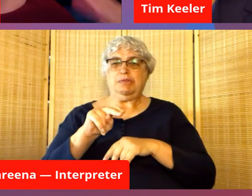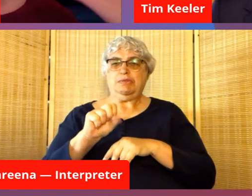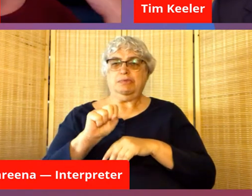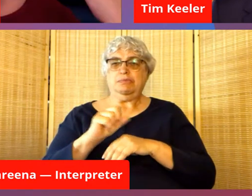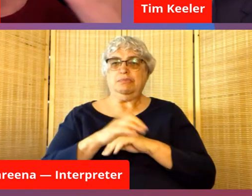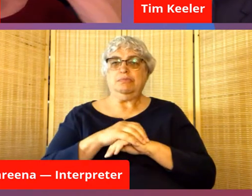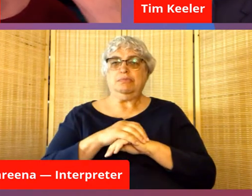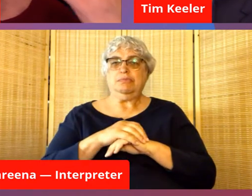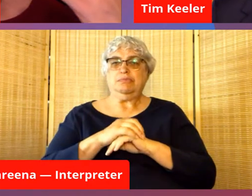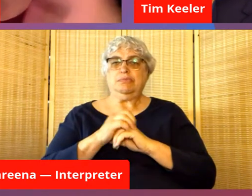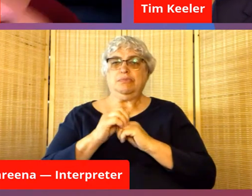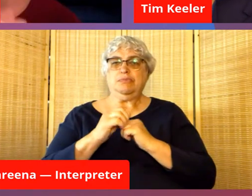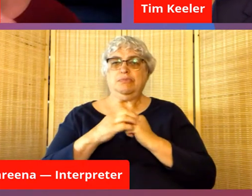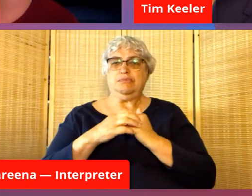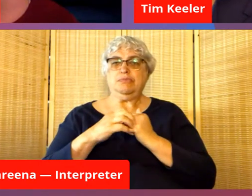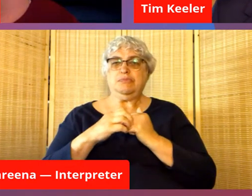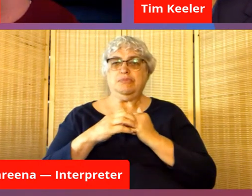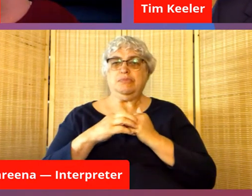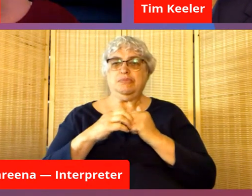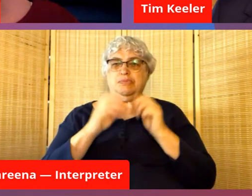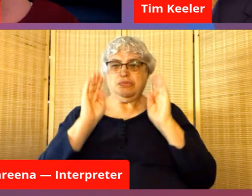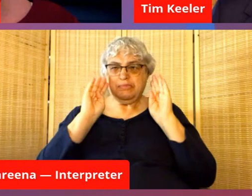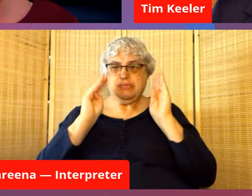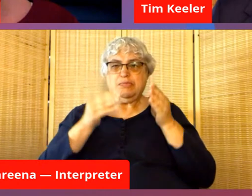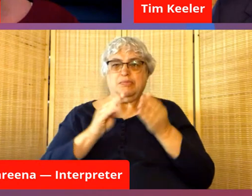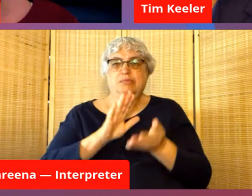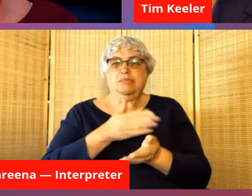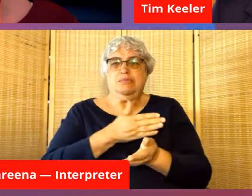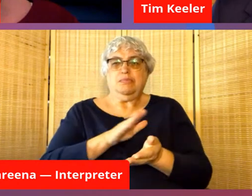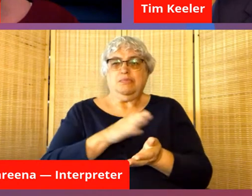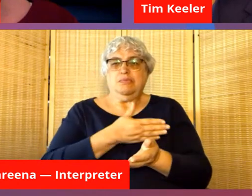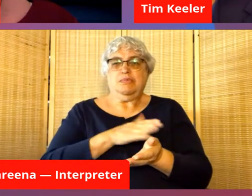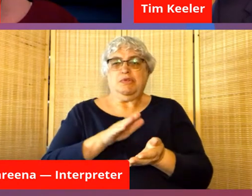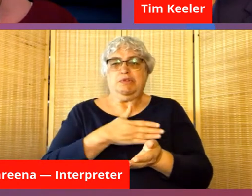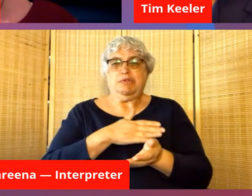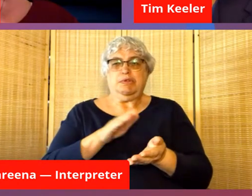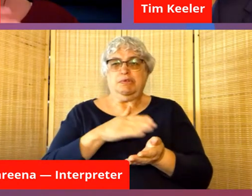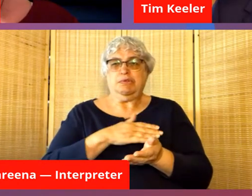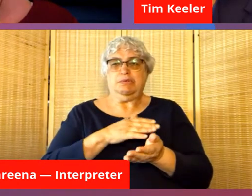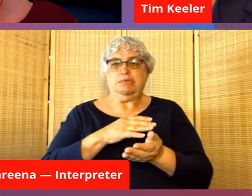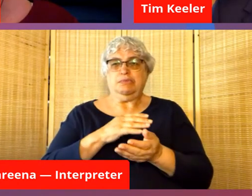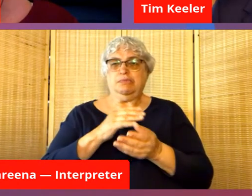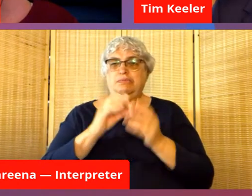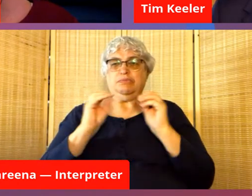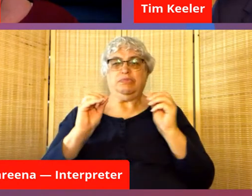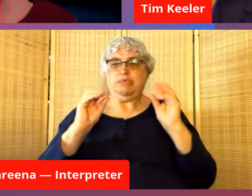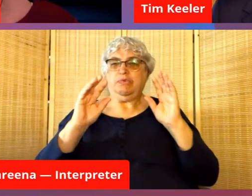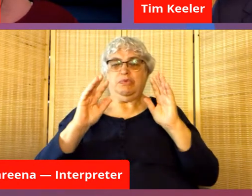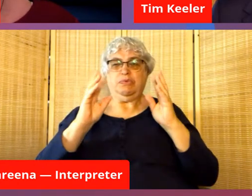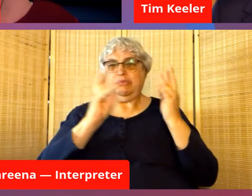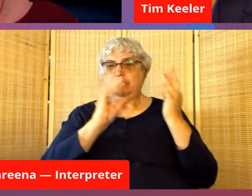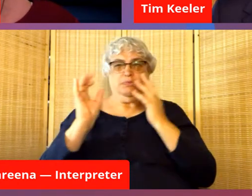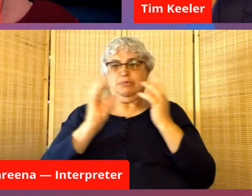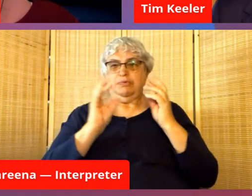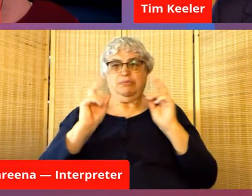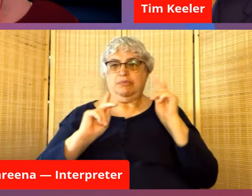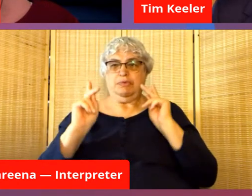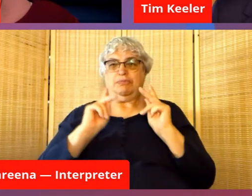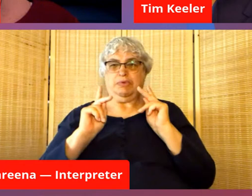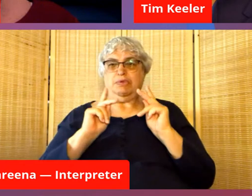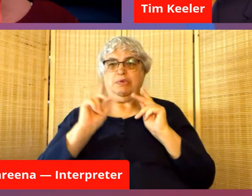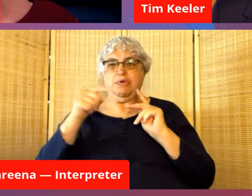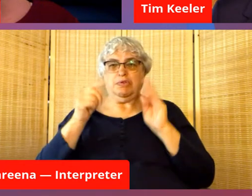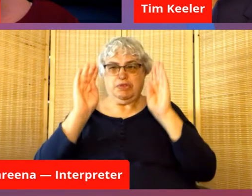you know, honestly, just having to focus on that beautiful performance orally is was a